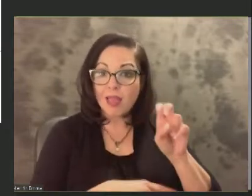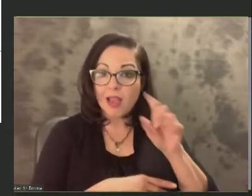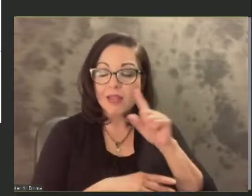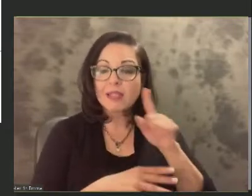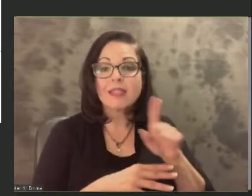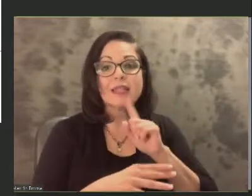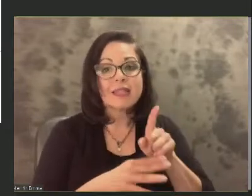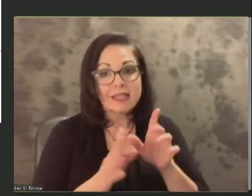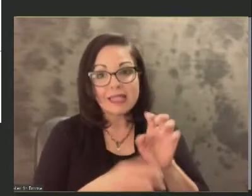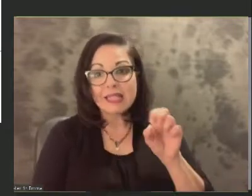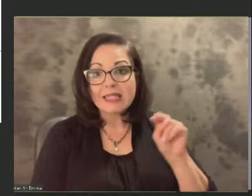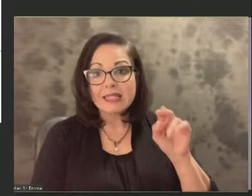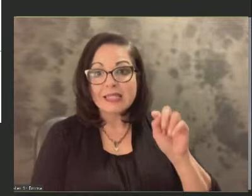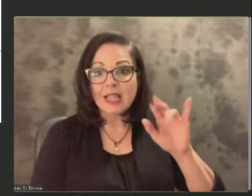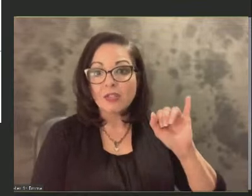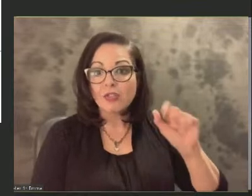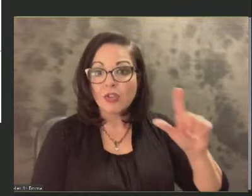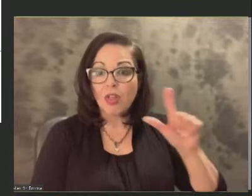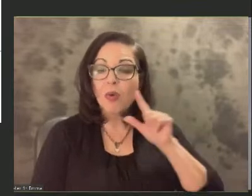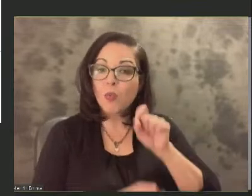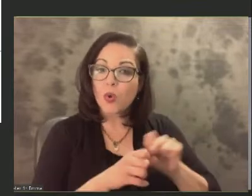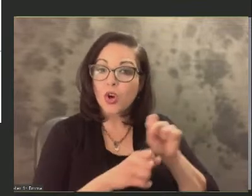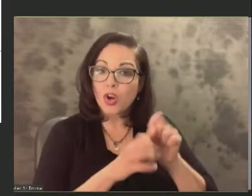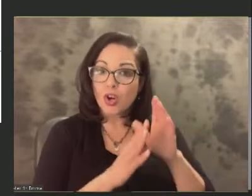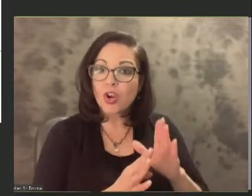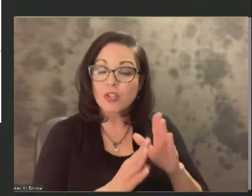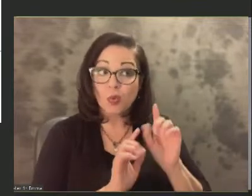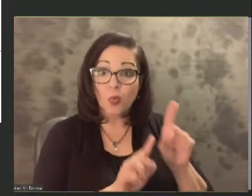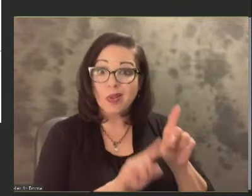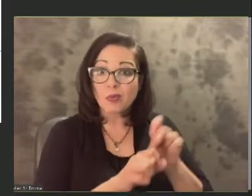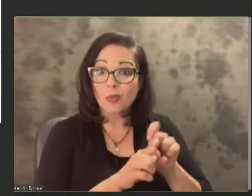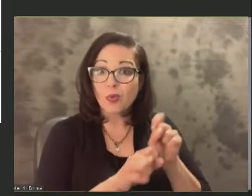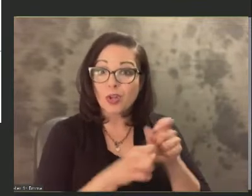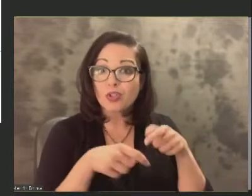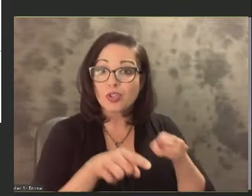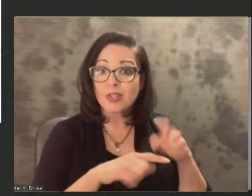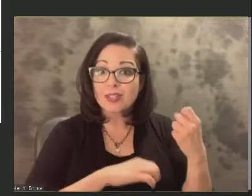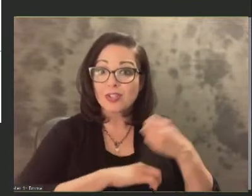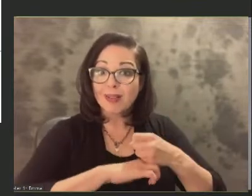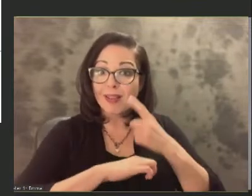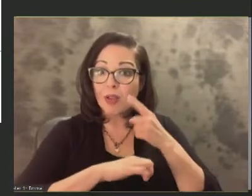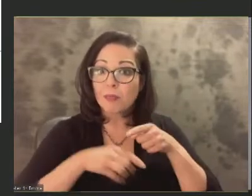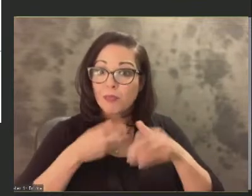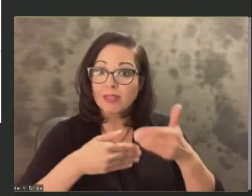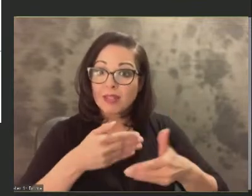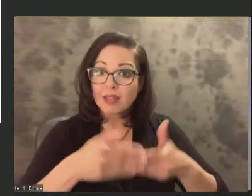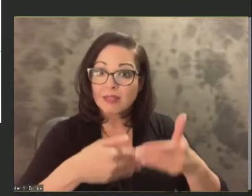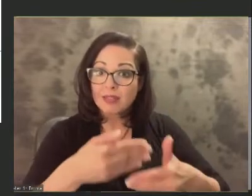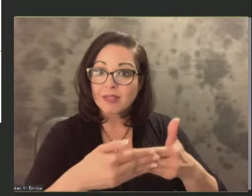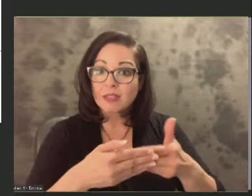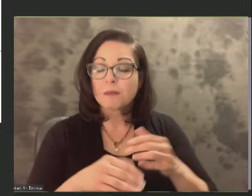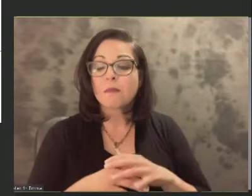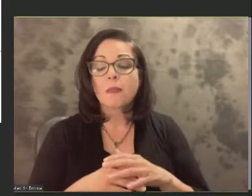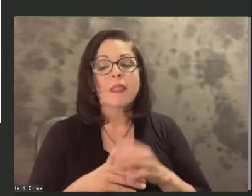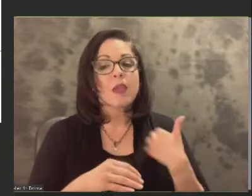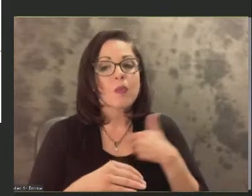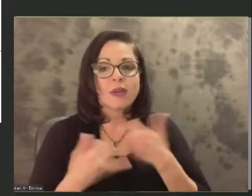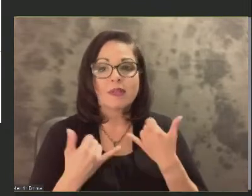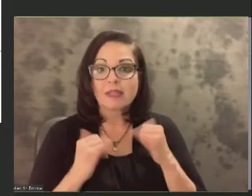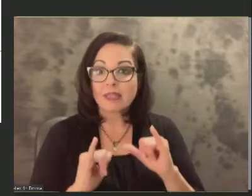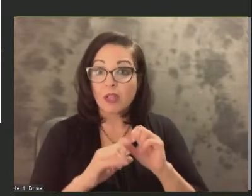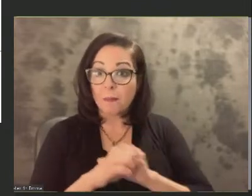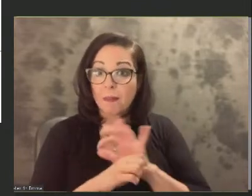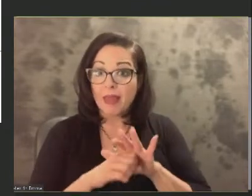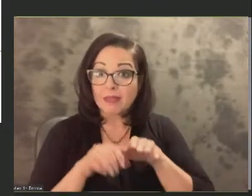workers who went to work during the shutdown processes. So as we are still in the